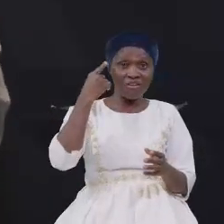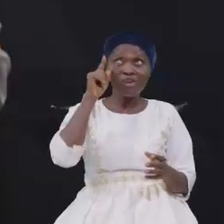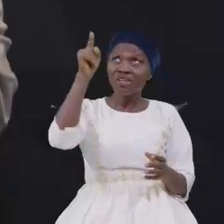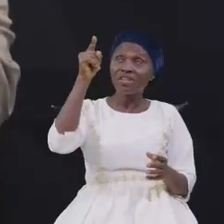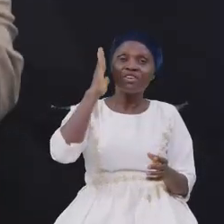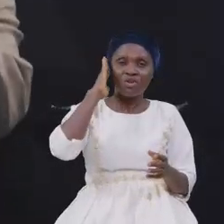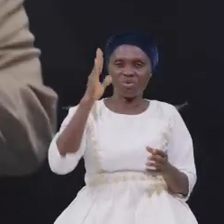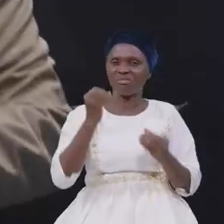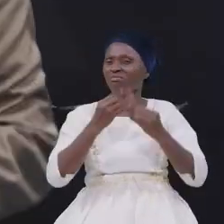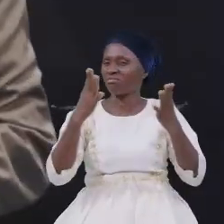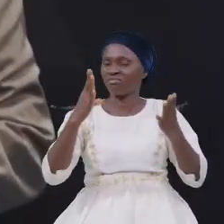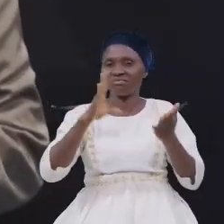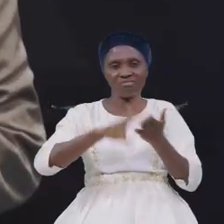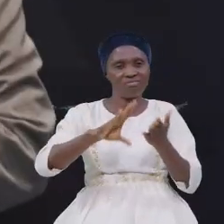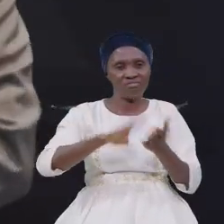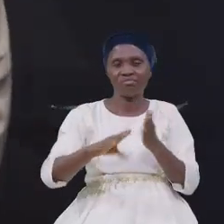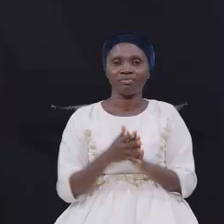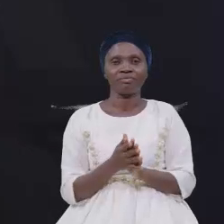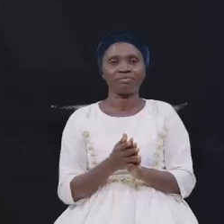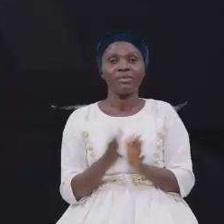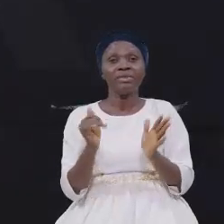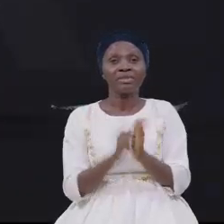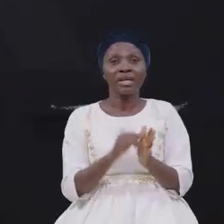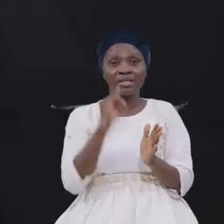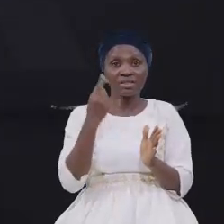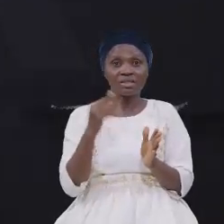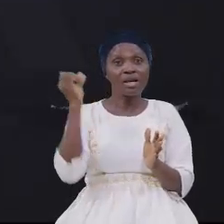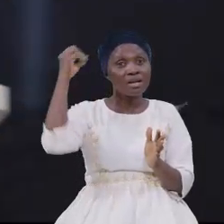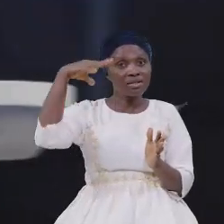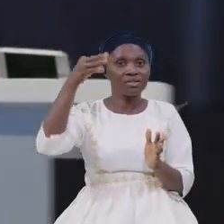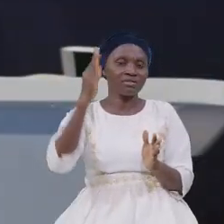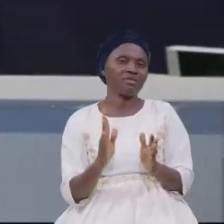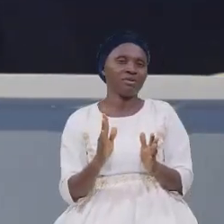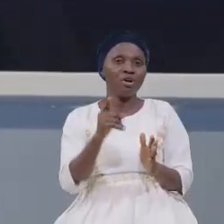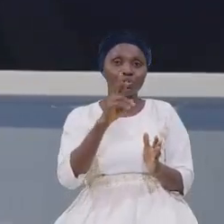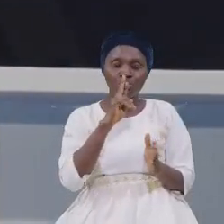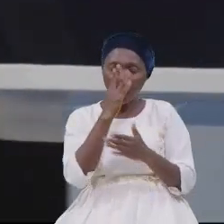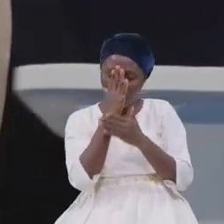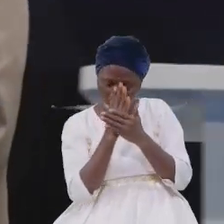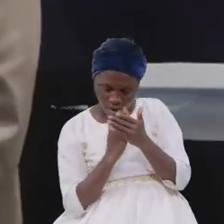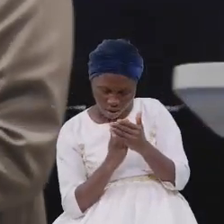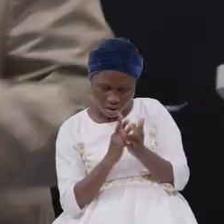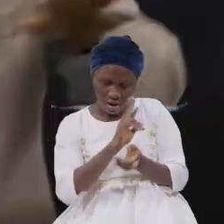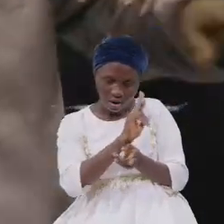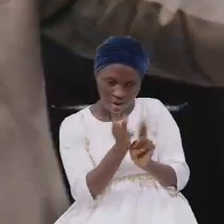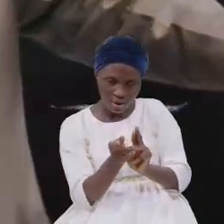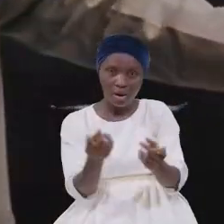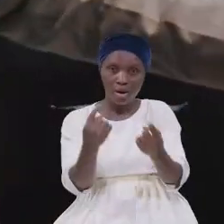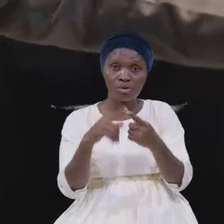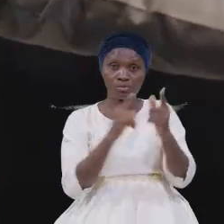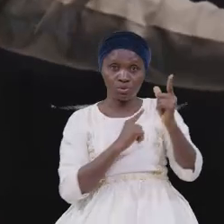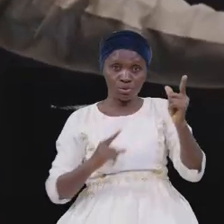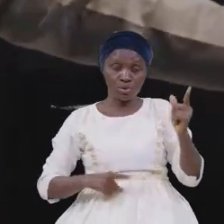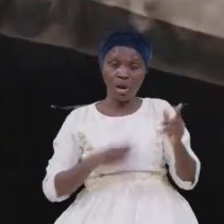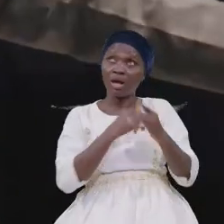abundantly pardon. That's the grace of God. You're penitent, you're repentant, you come to the Lord, and the Lord will say, what have you